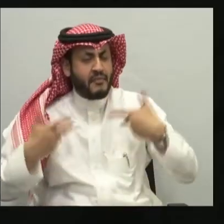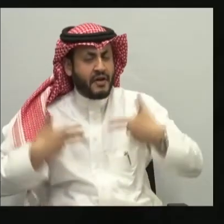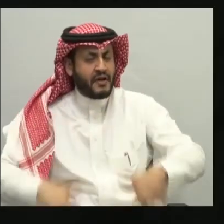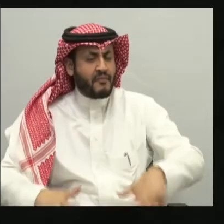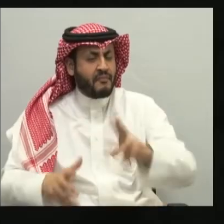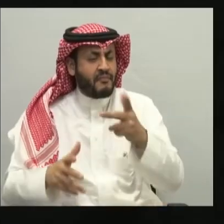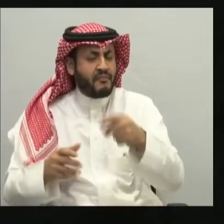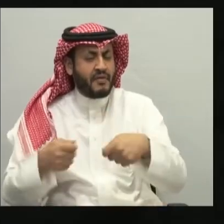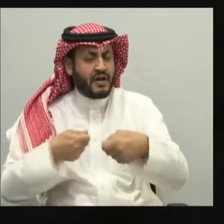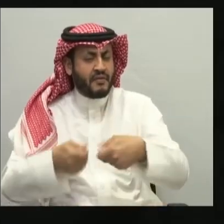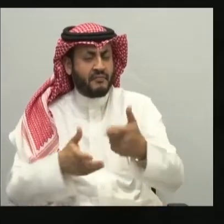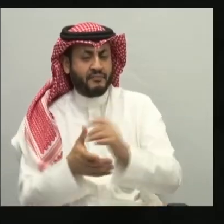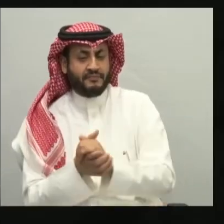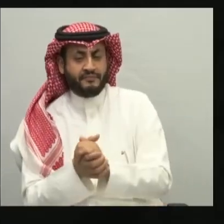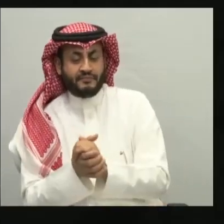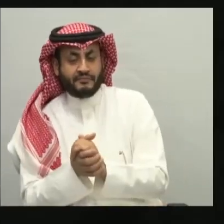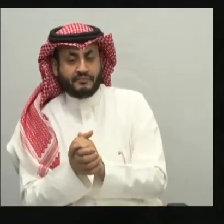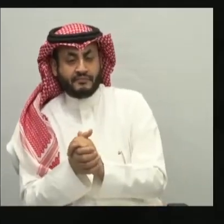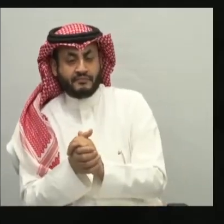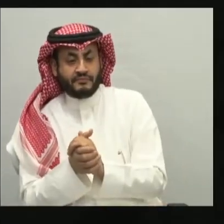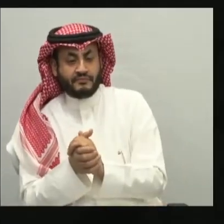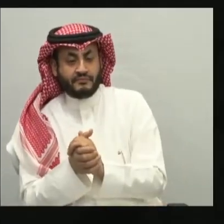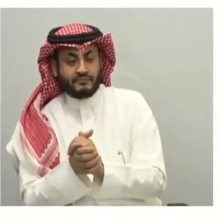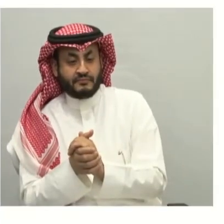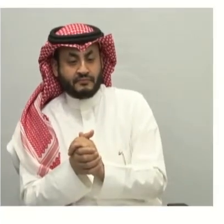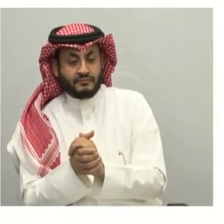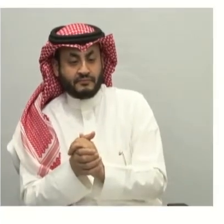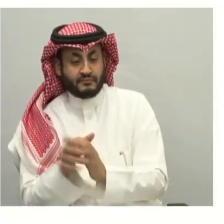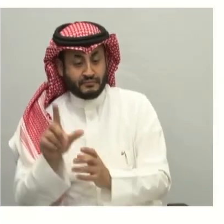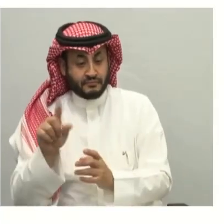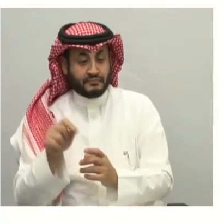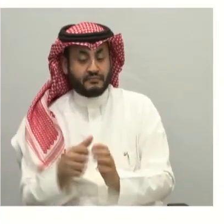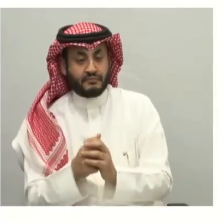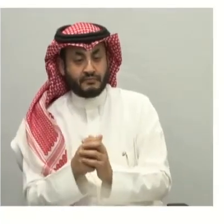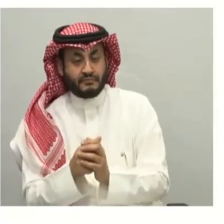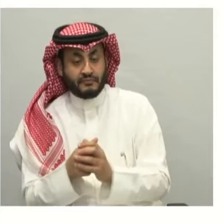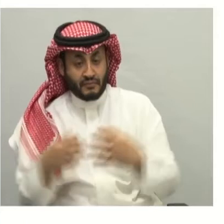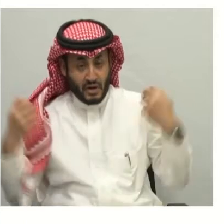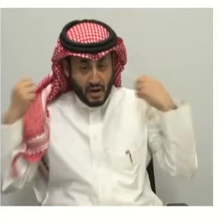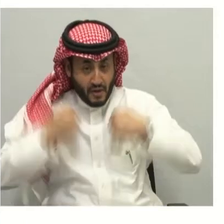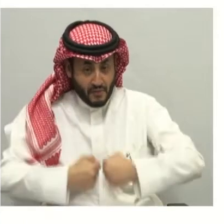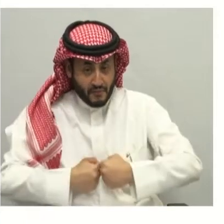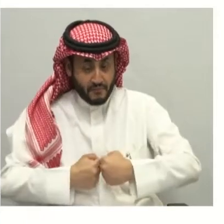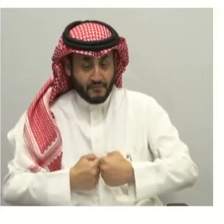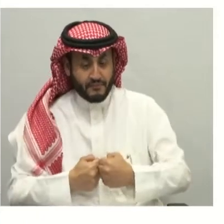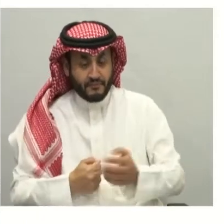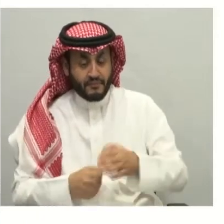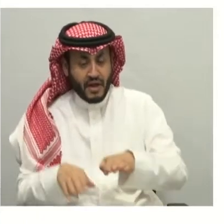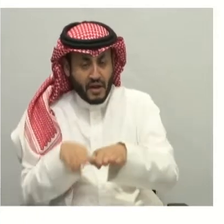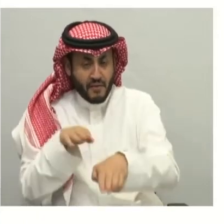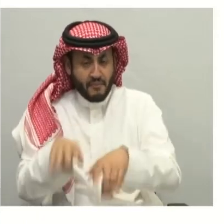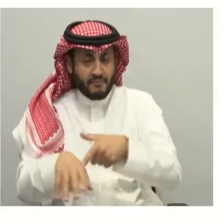what kind of clothes is he going to buy? Very good. He is going to buy coat and